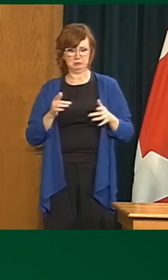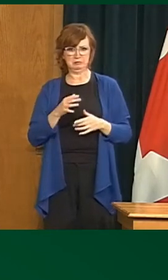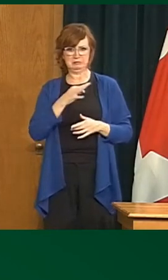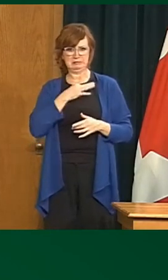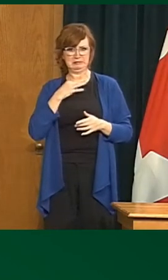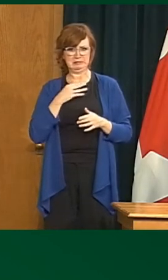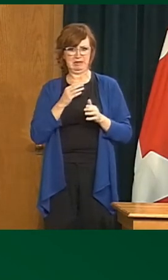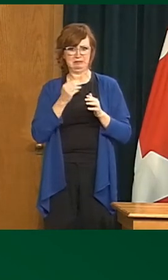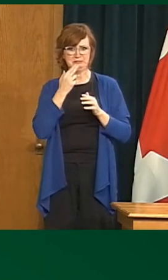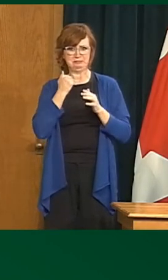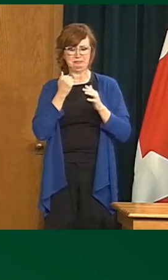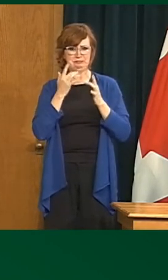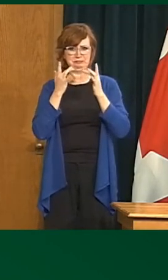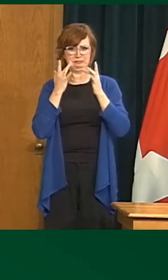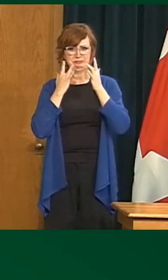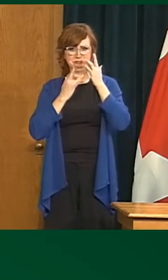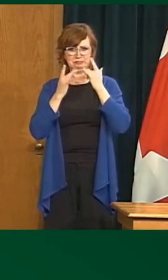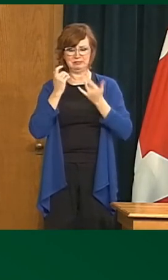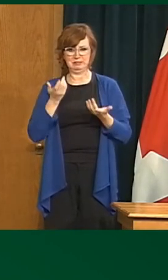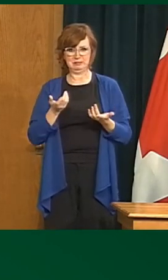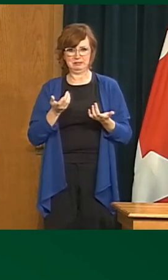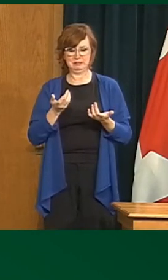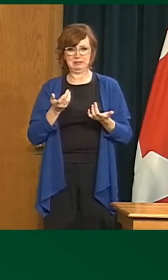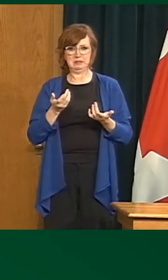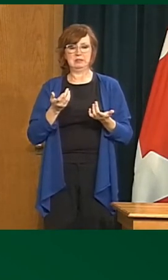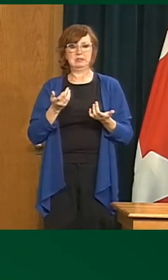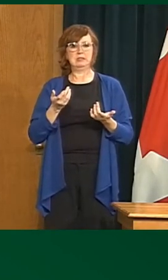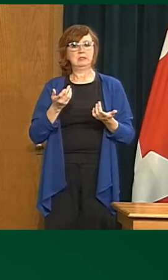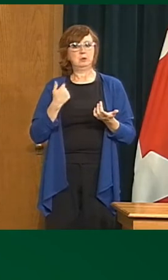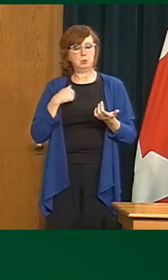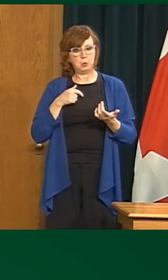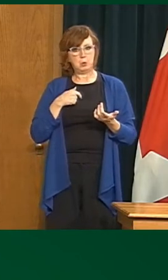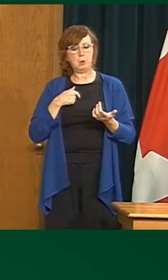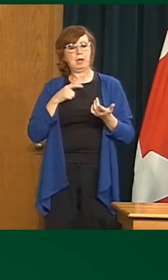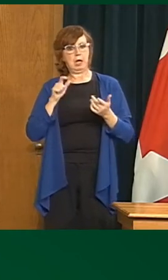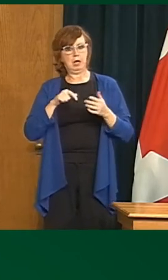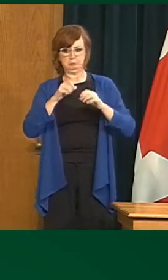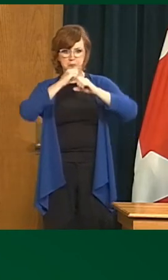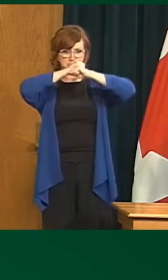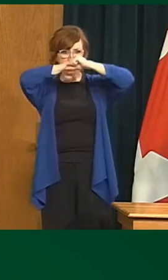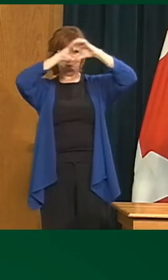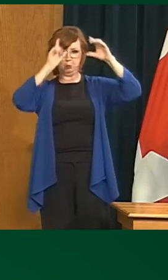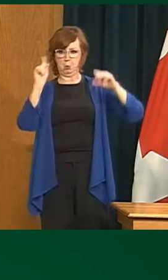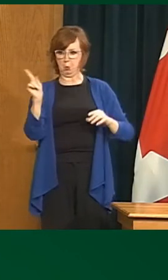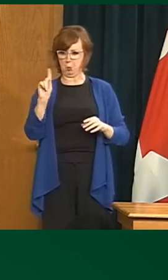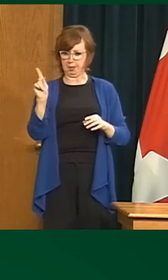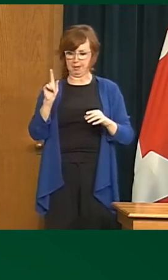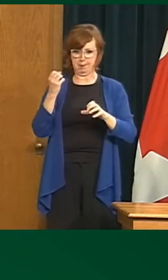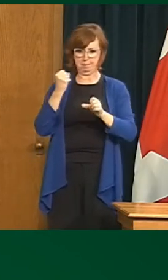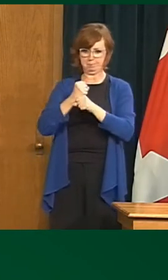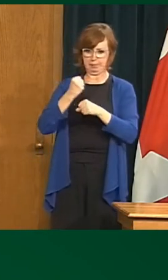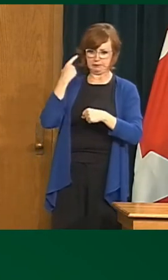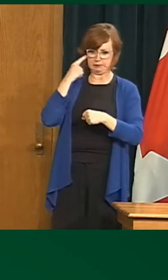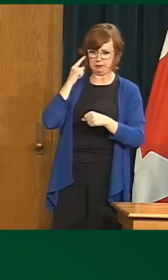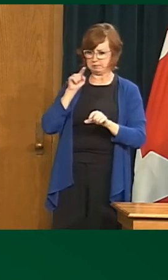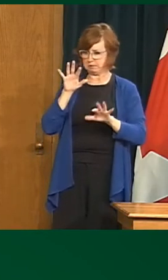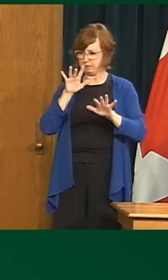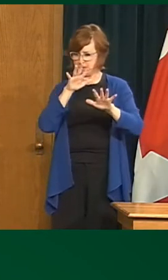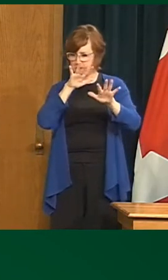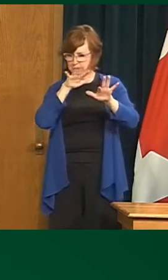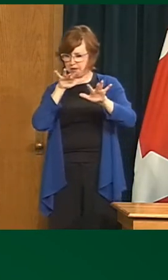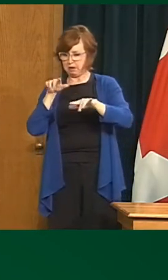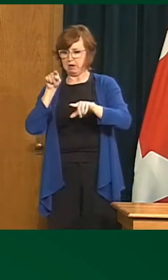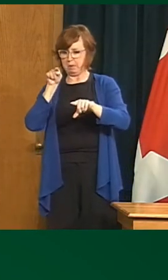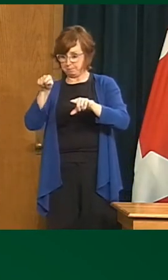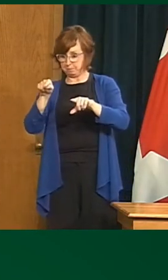this testing capacity, we can really look to where can we use this testing capacity to ensure that we are,